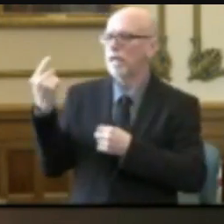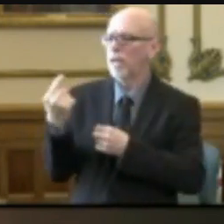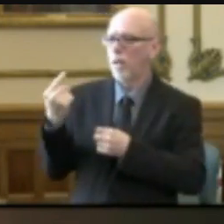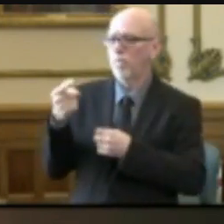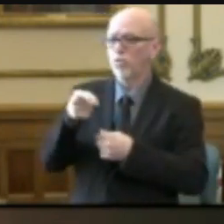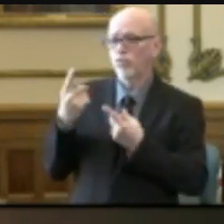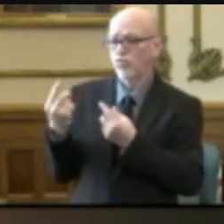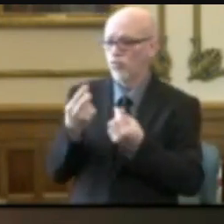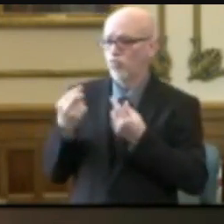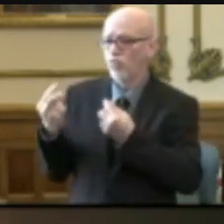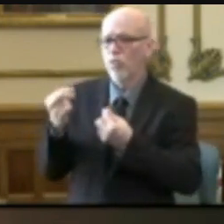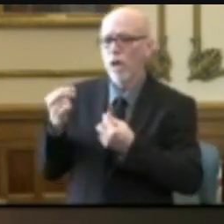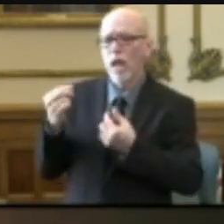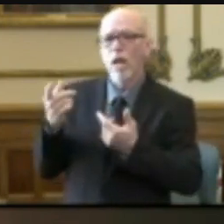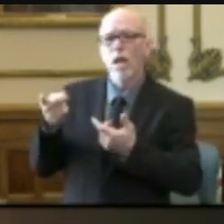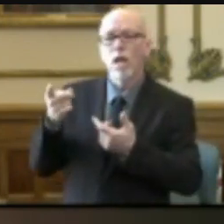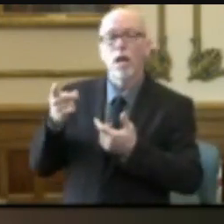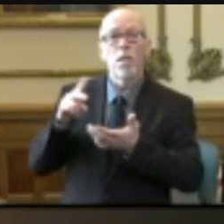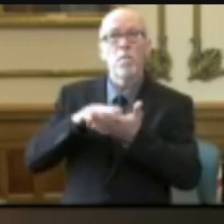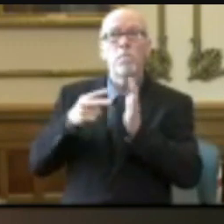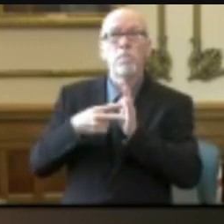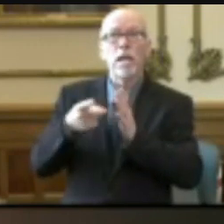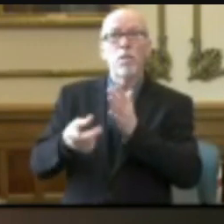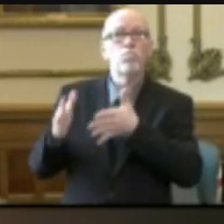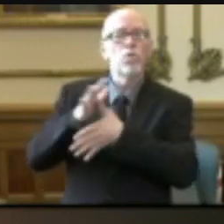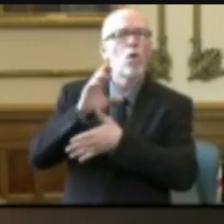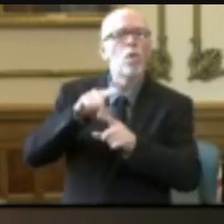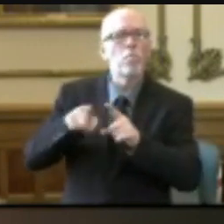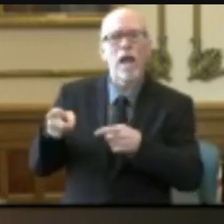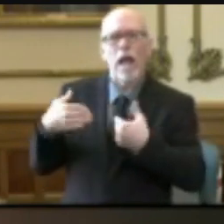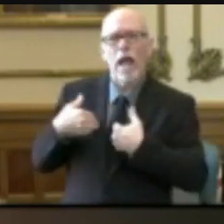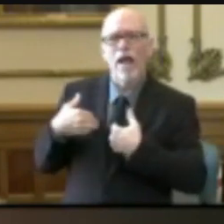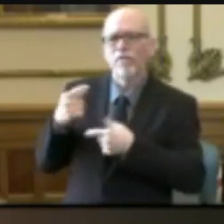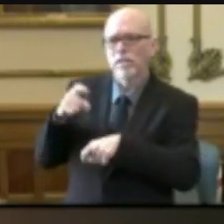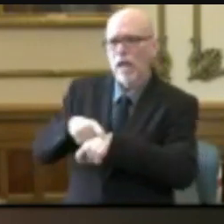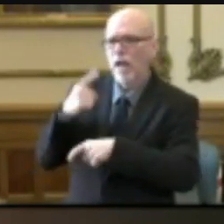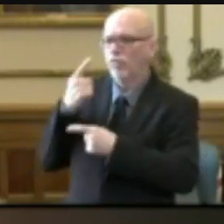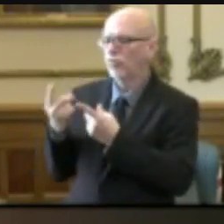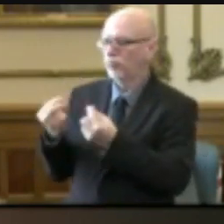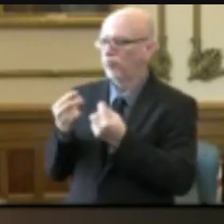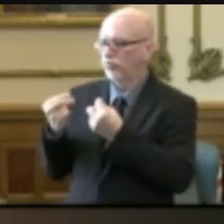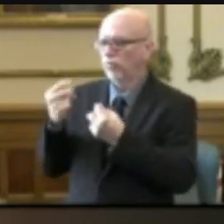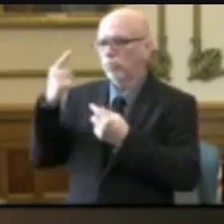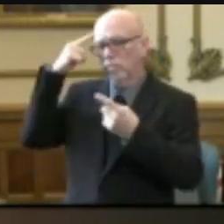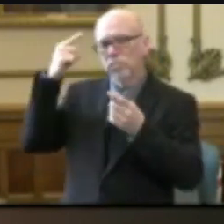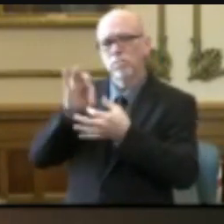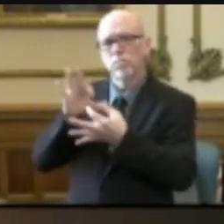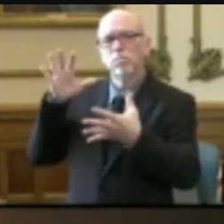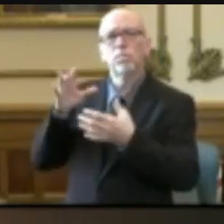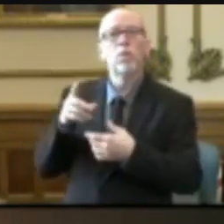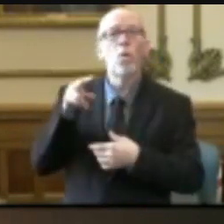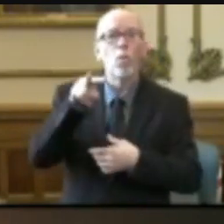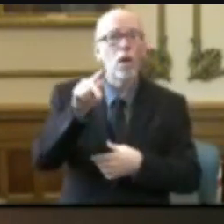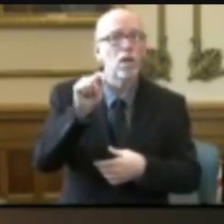its place, but does not always have to take priority. Find an alternative, watching a television show, taking